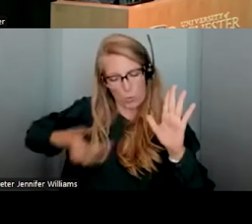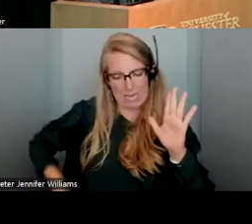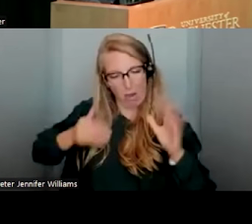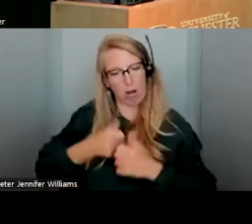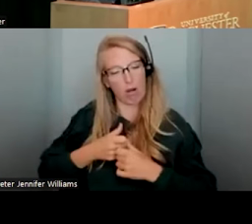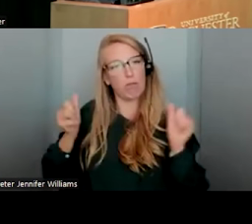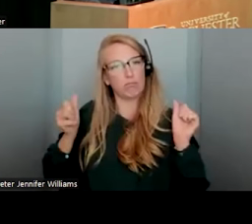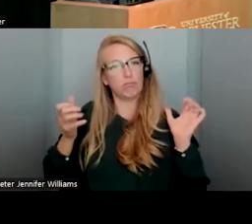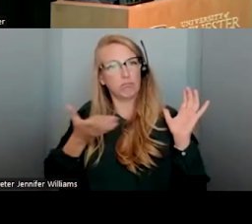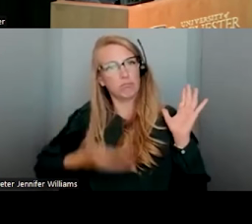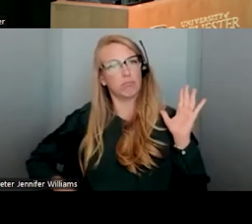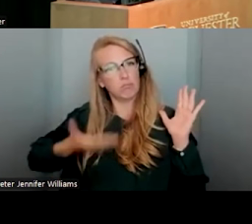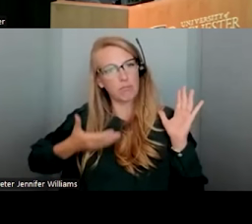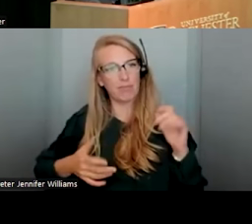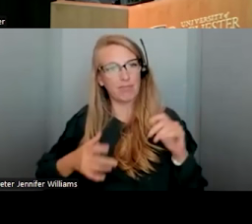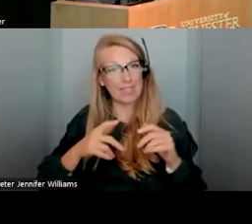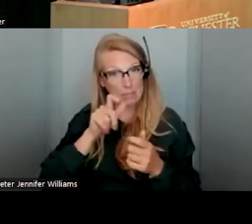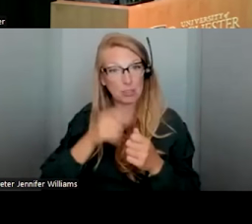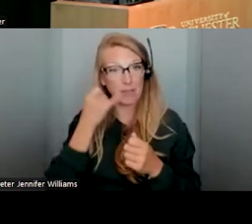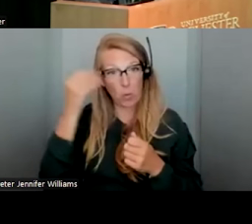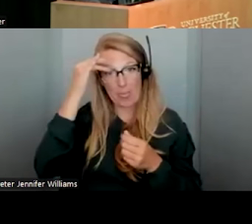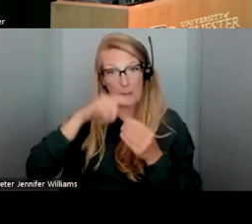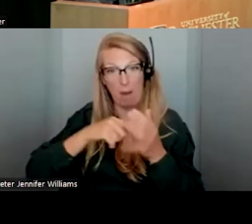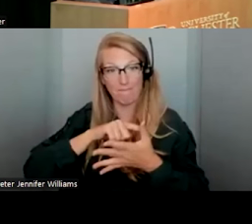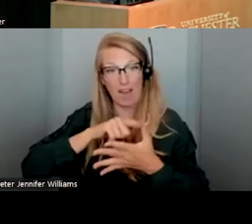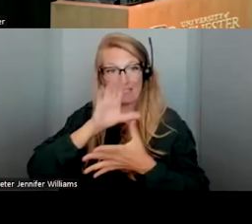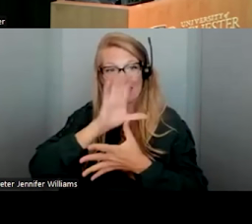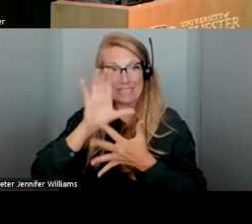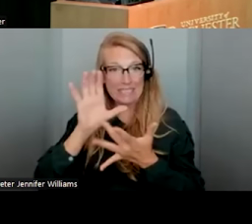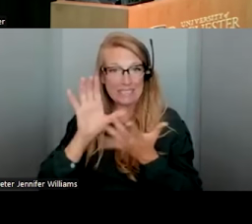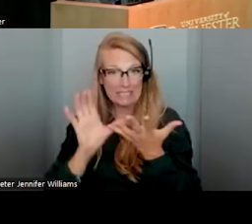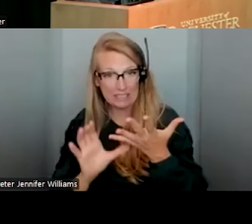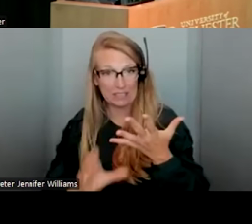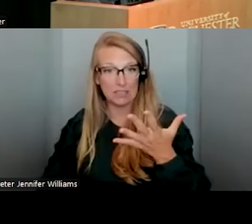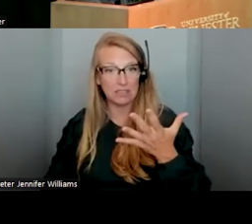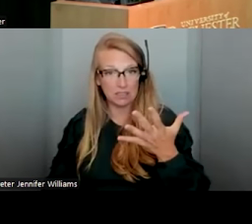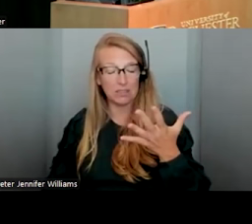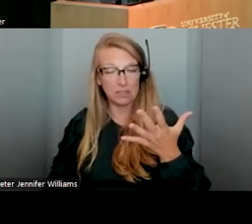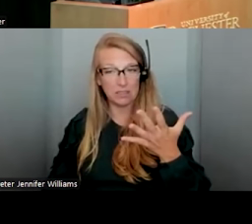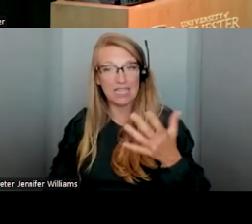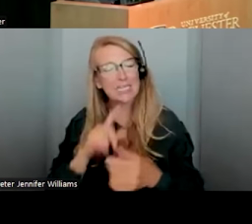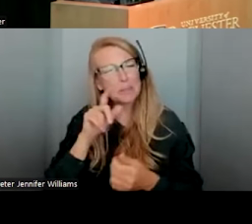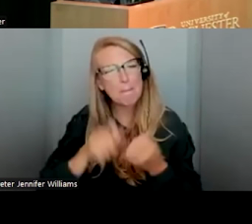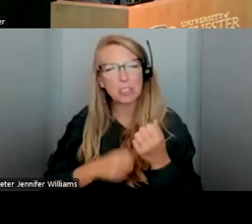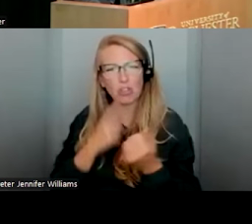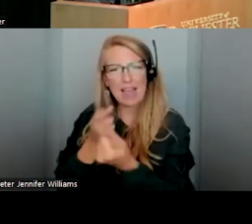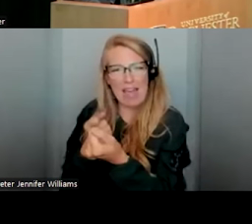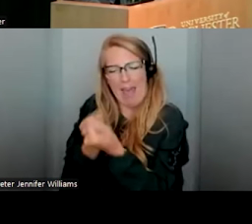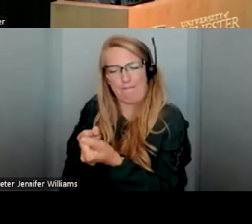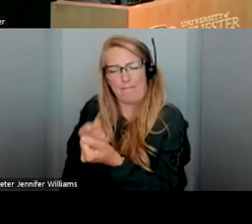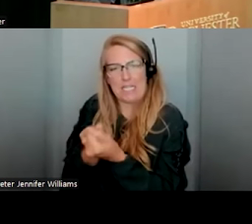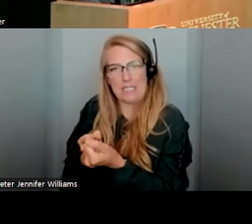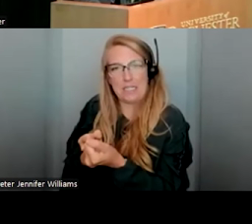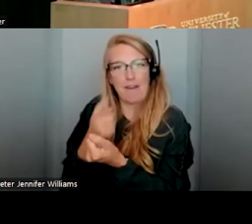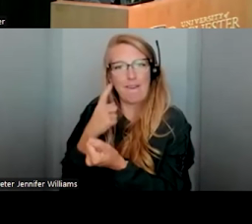particularly as you think about the five C's, especially compassion and advocacy for our patients. There